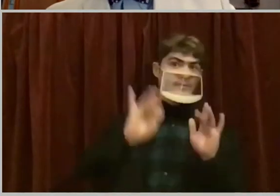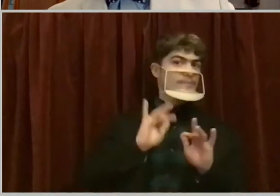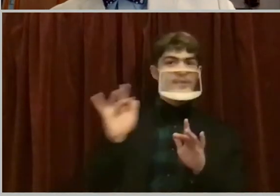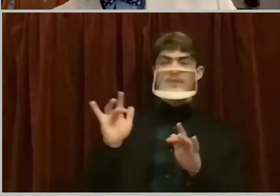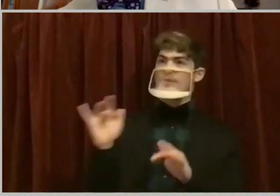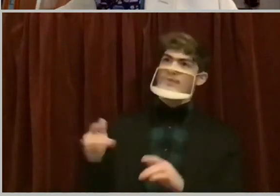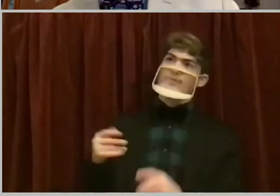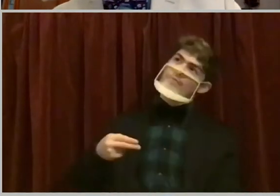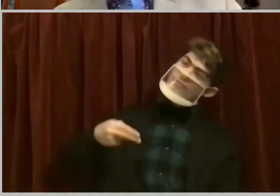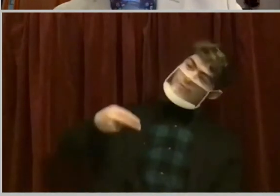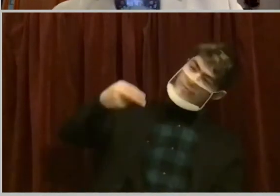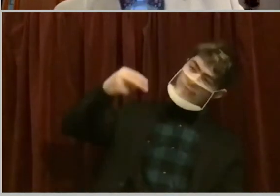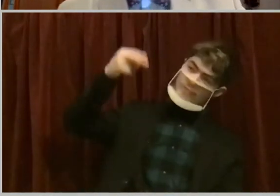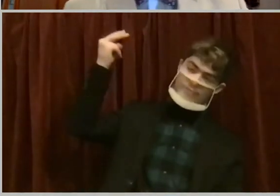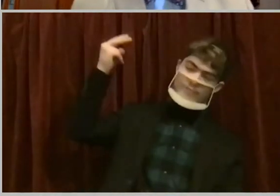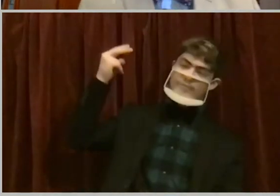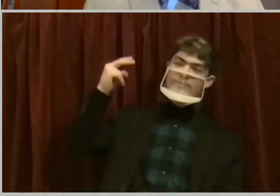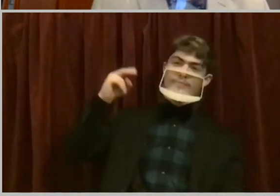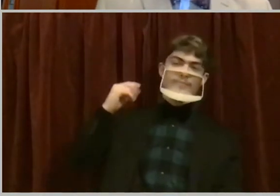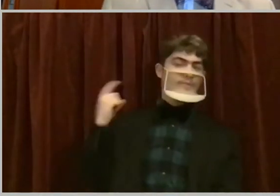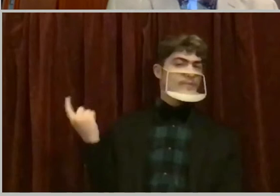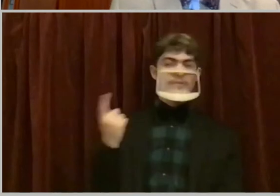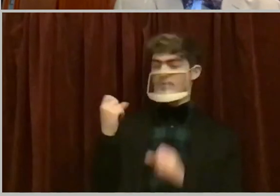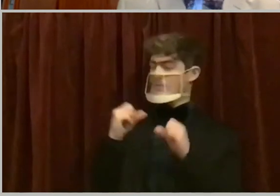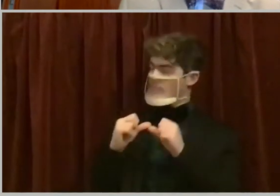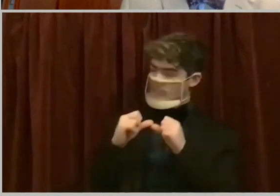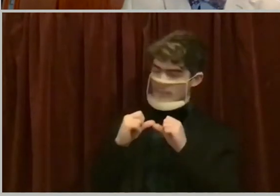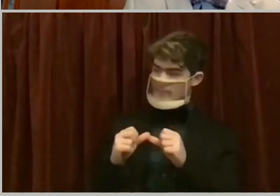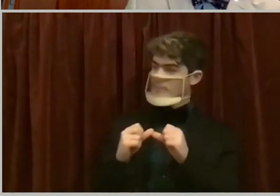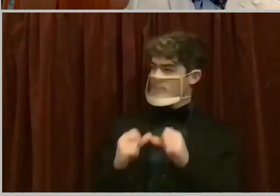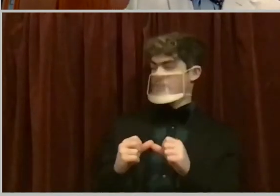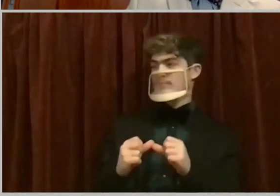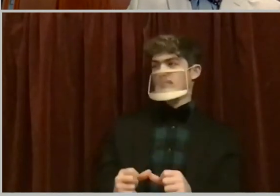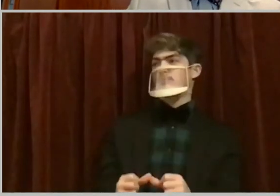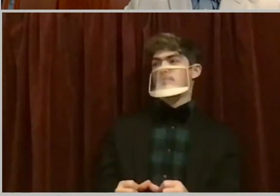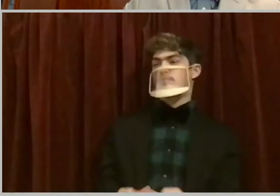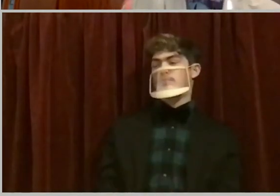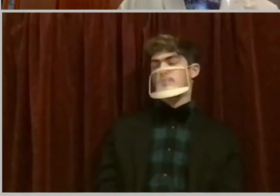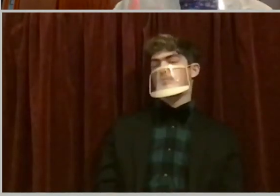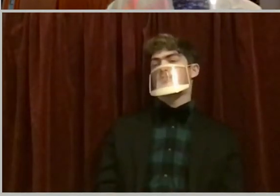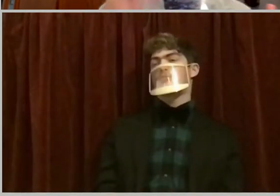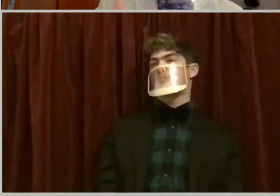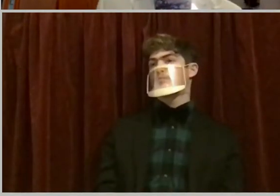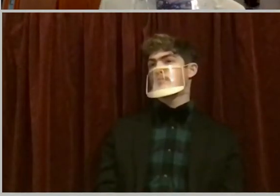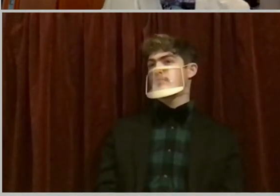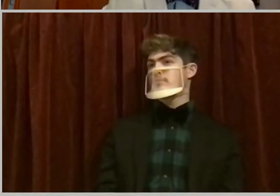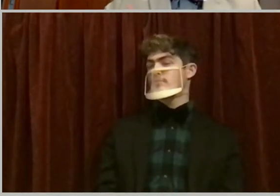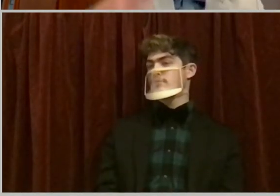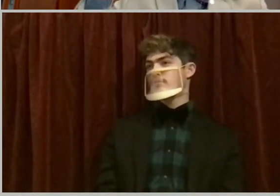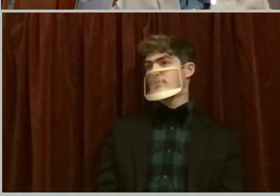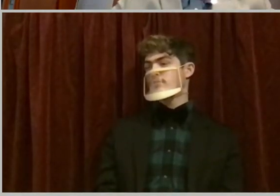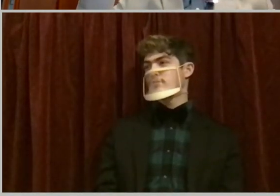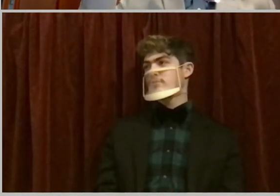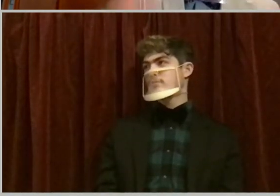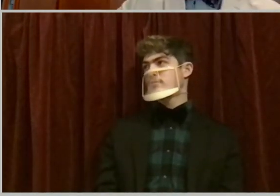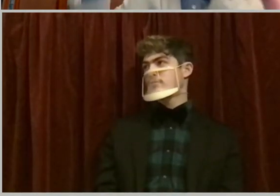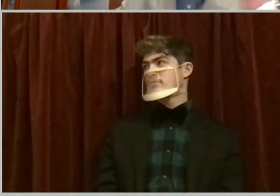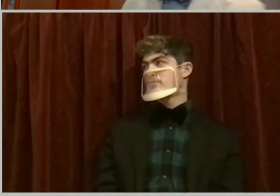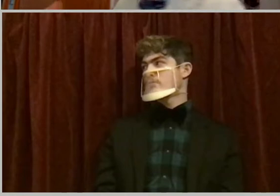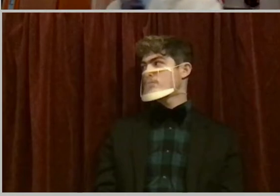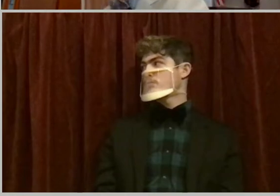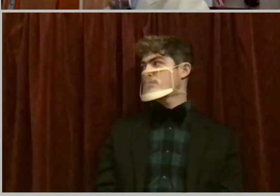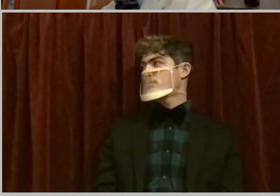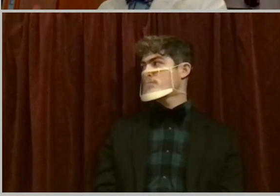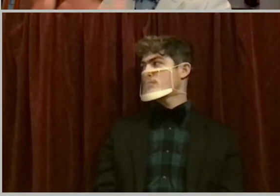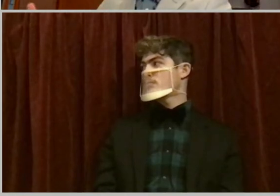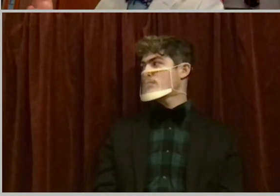is consistent, and that it's never left up to question. That even though God will not